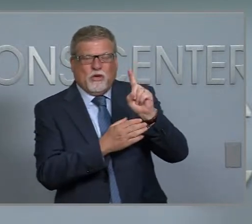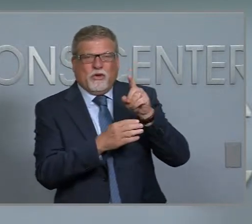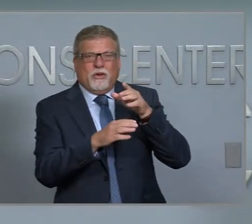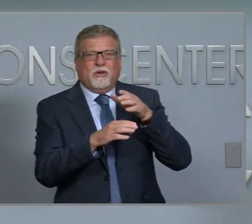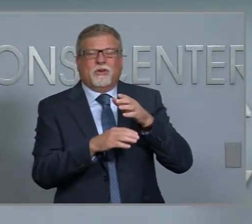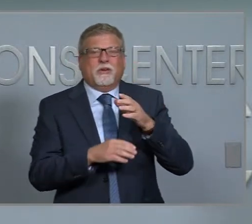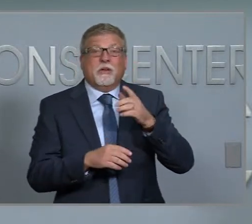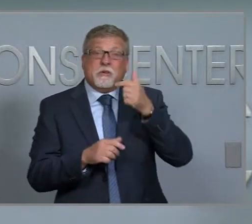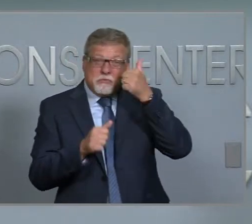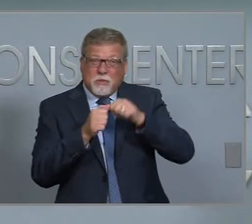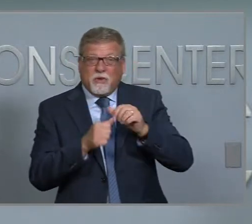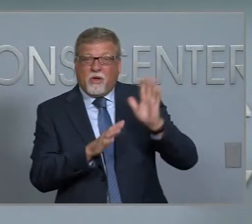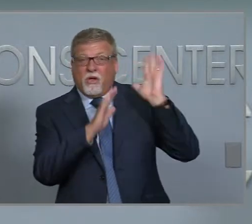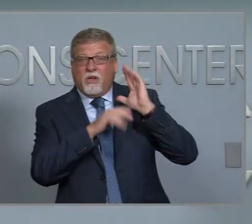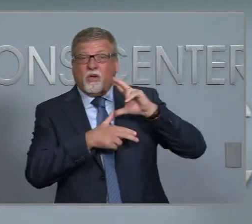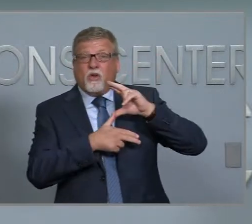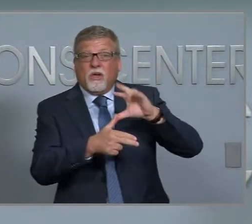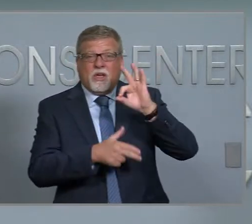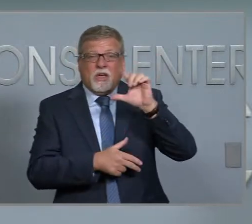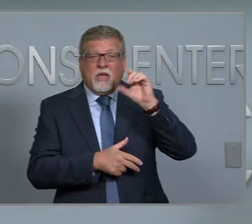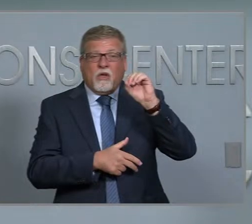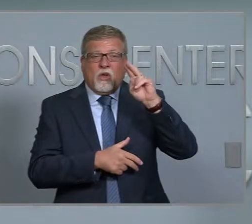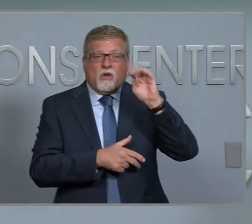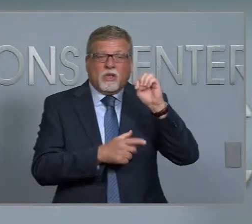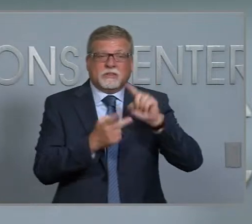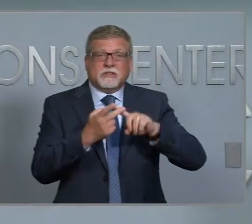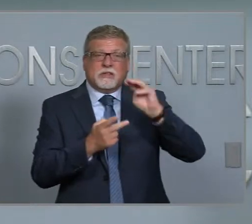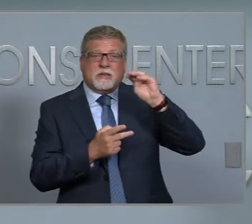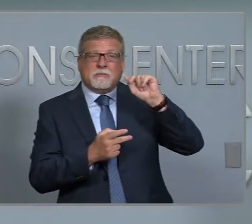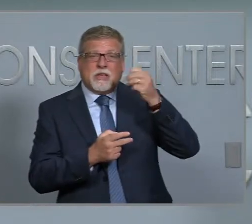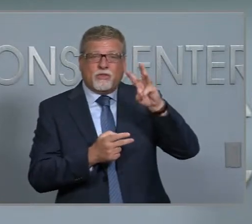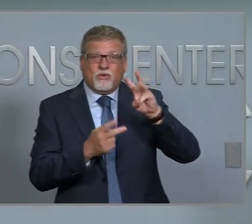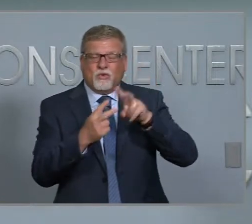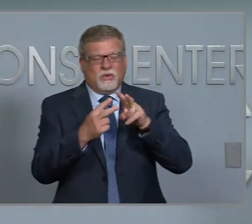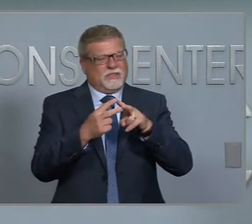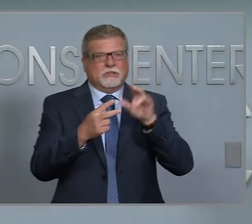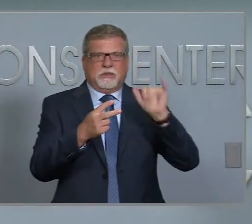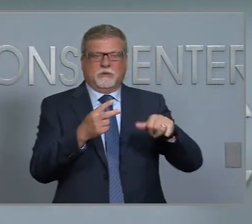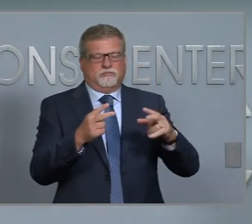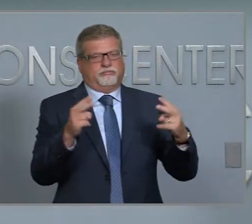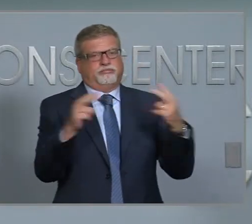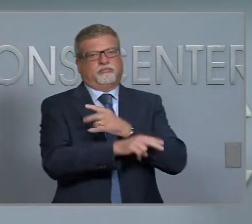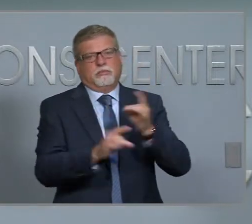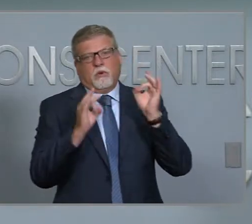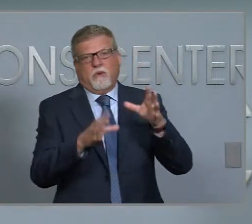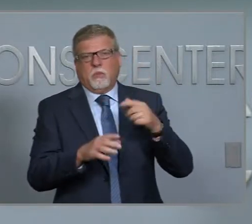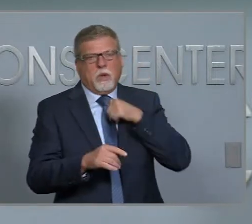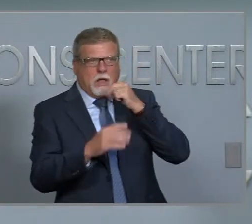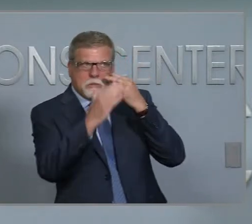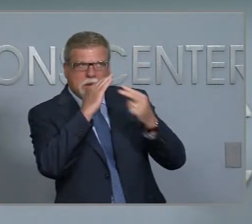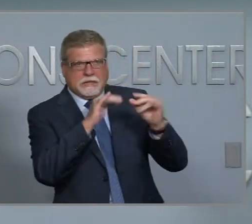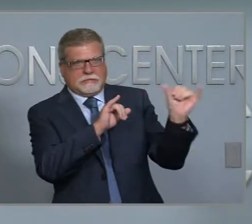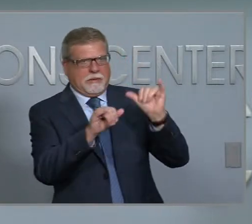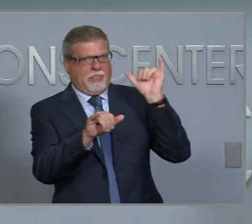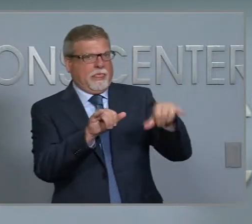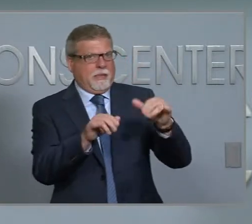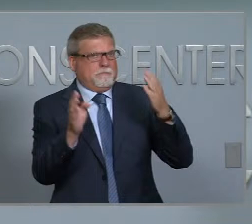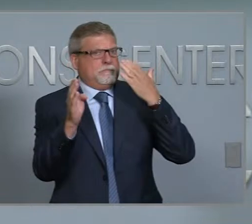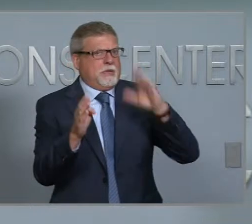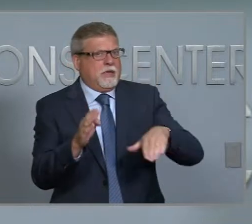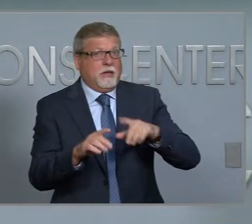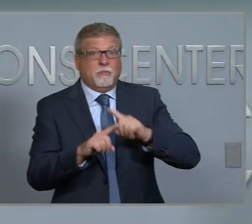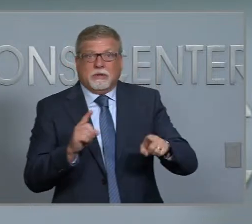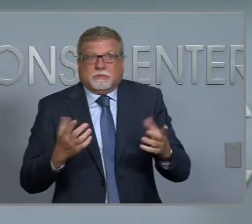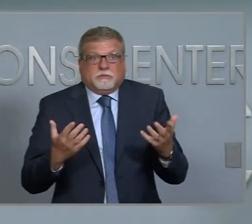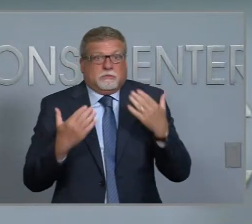and Matthew stage. There are some that are a little closer at this point, but we really don't know for sure yet